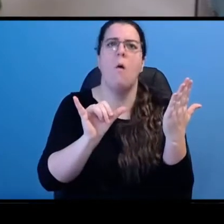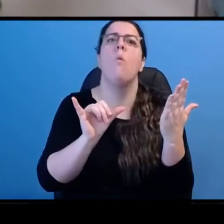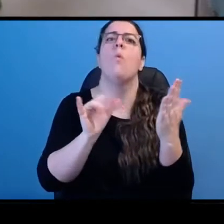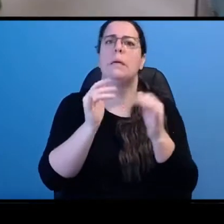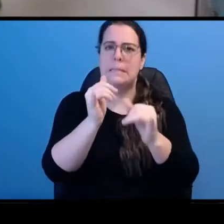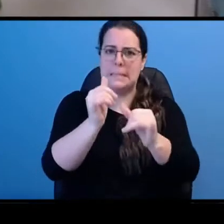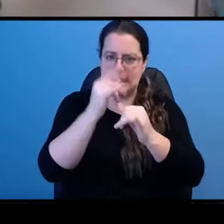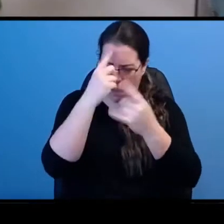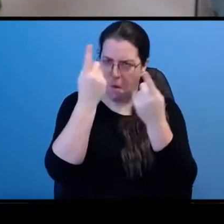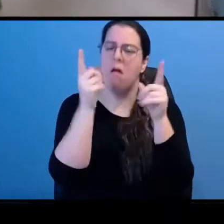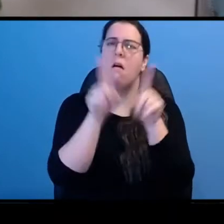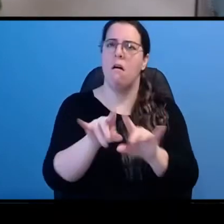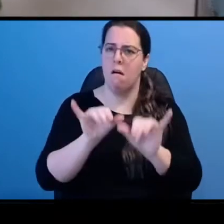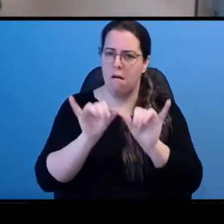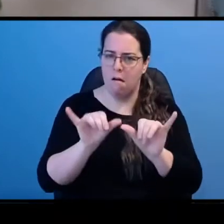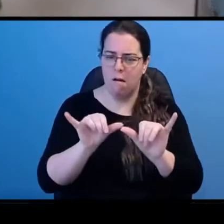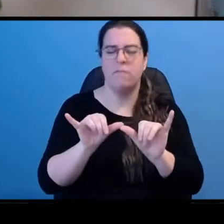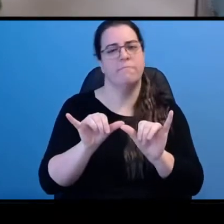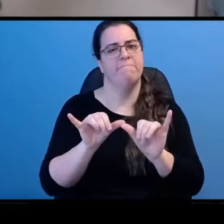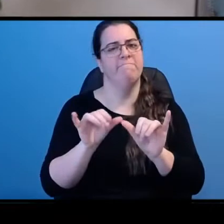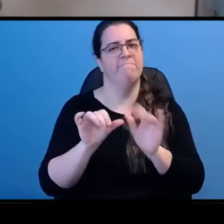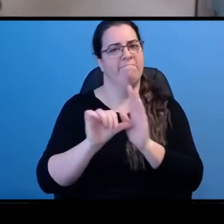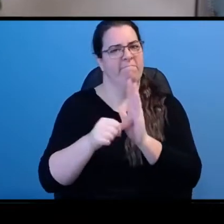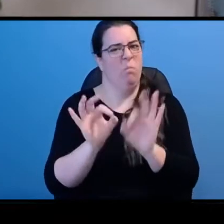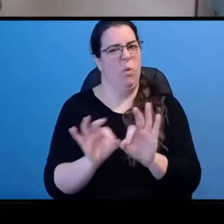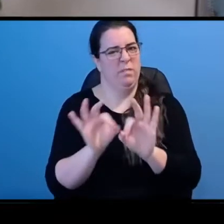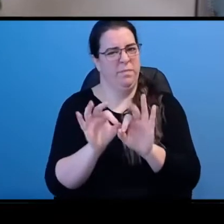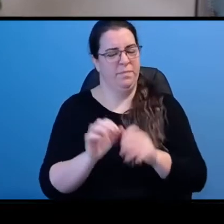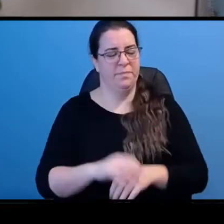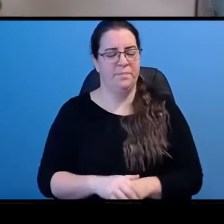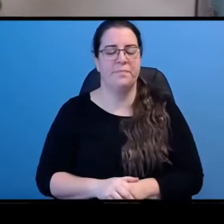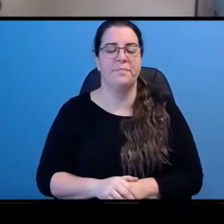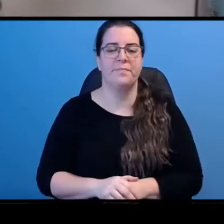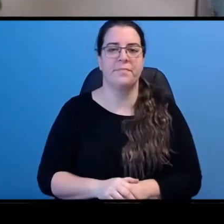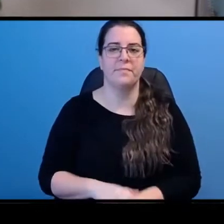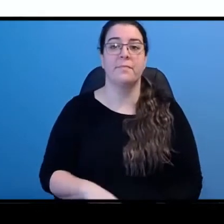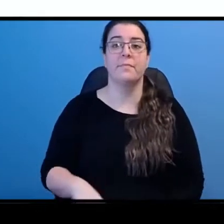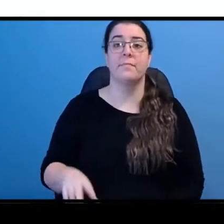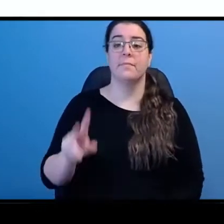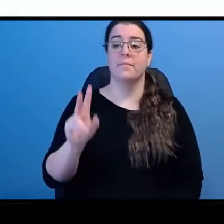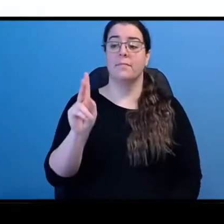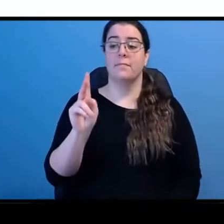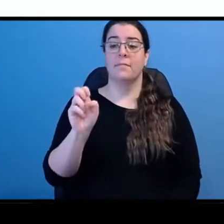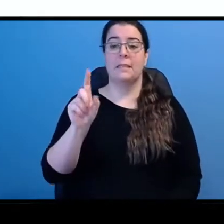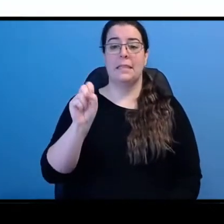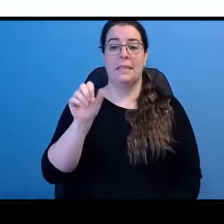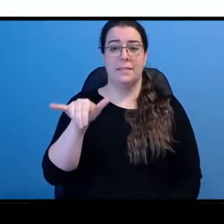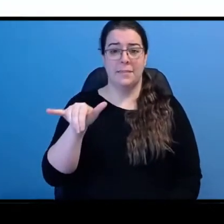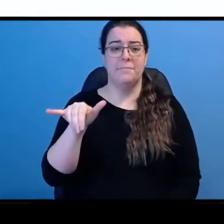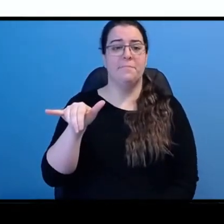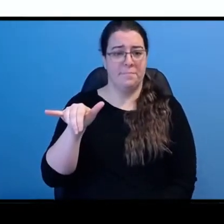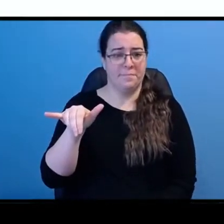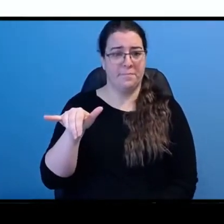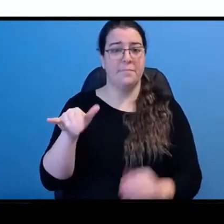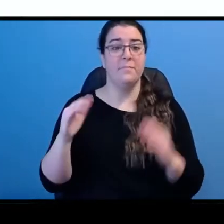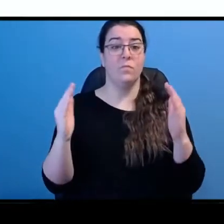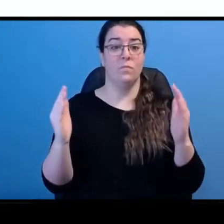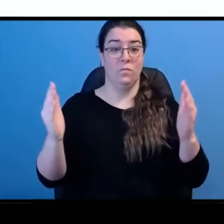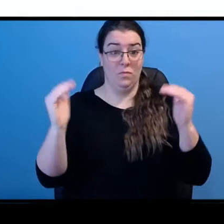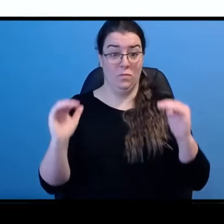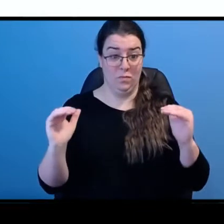next Canada Council funding stream that we're looking at is concept to realization, and so this